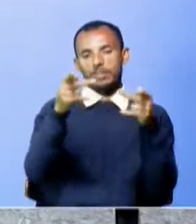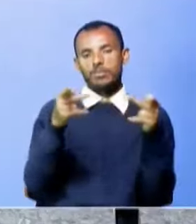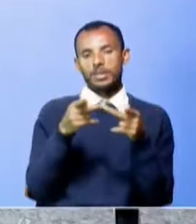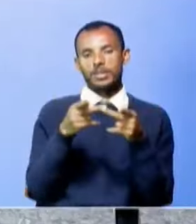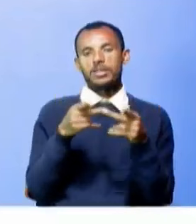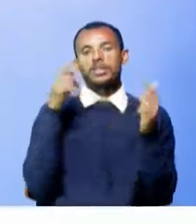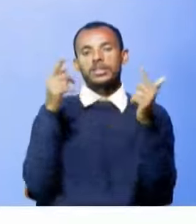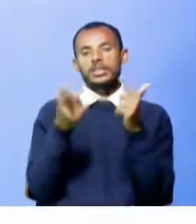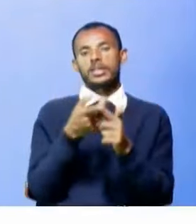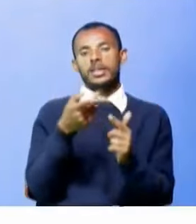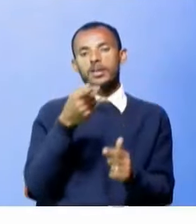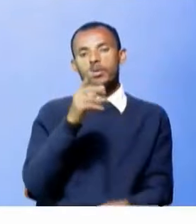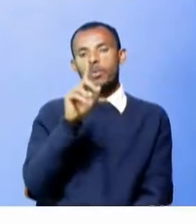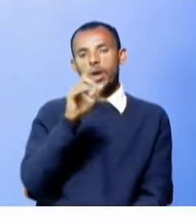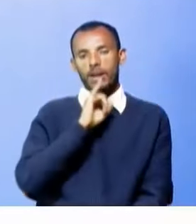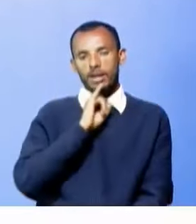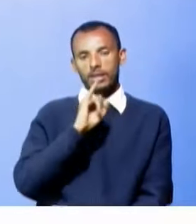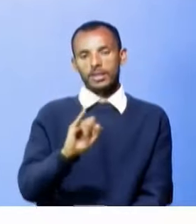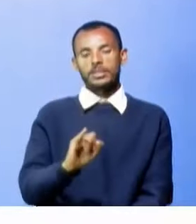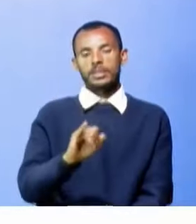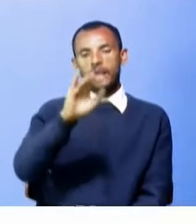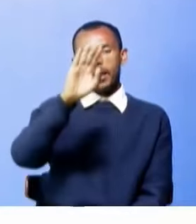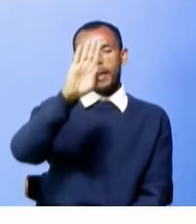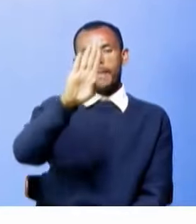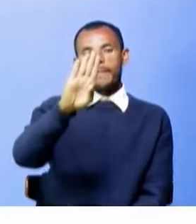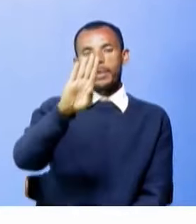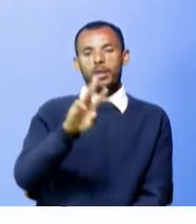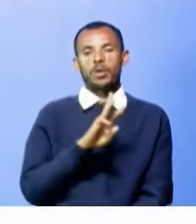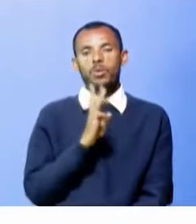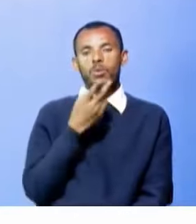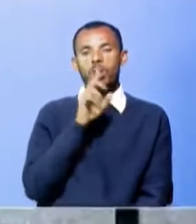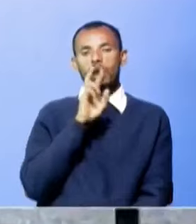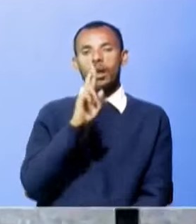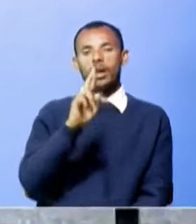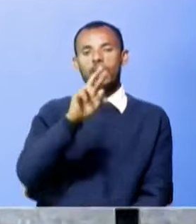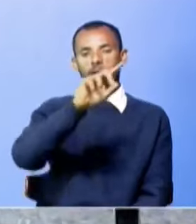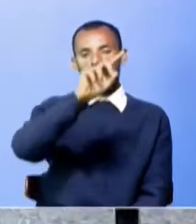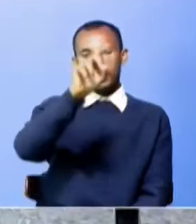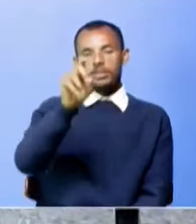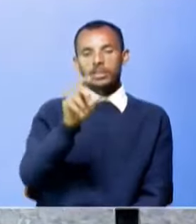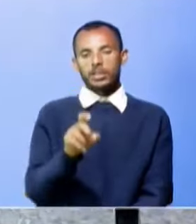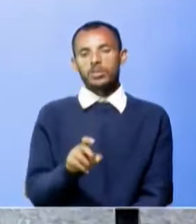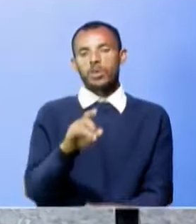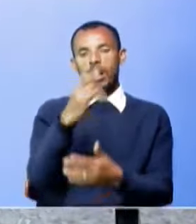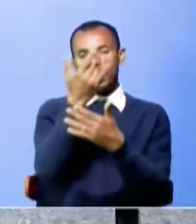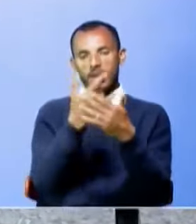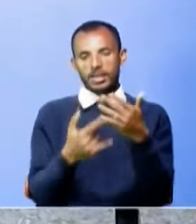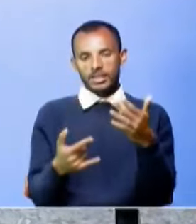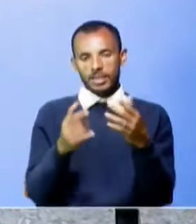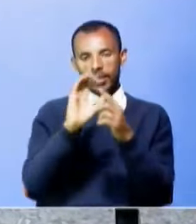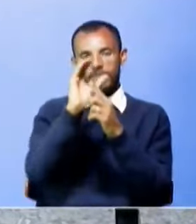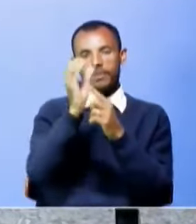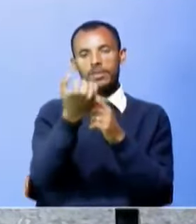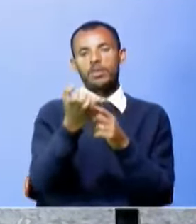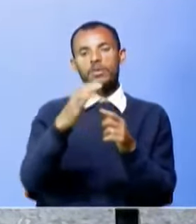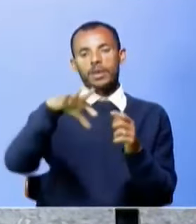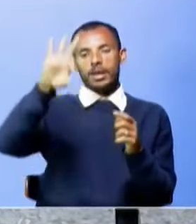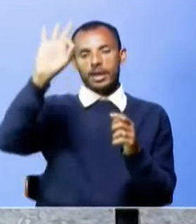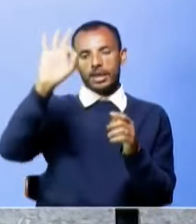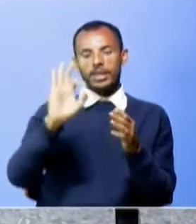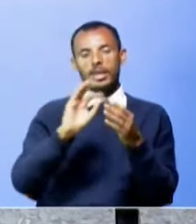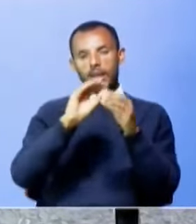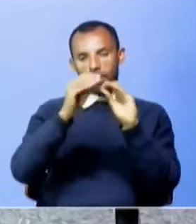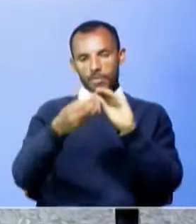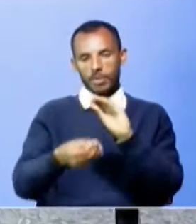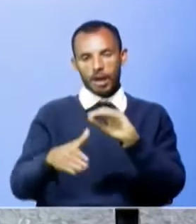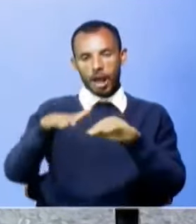The second one is in B, we are asked to list the event of getting a number on